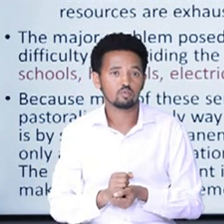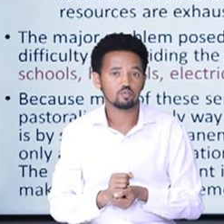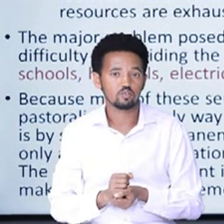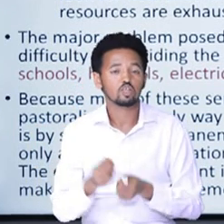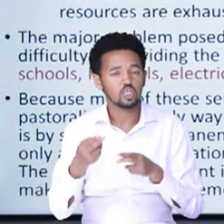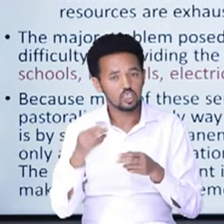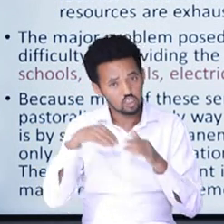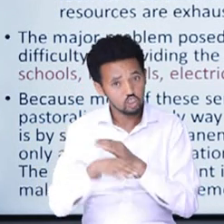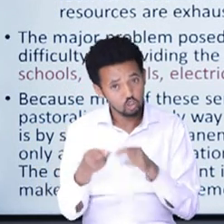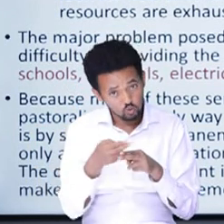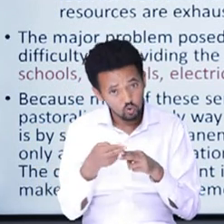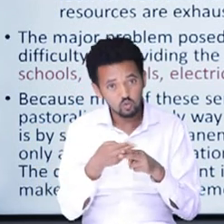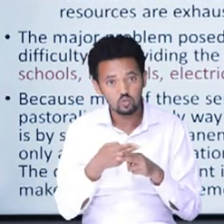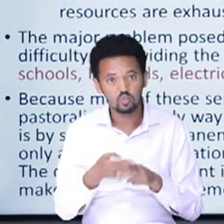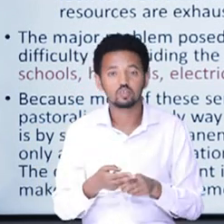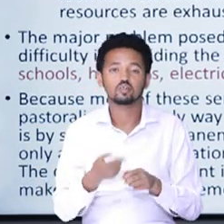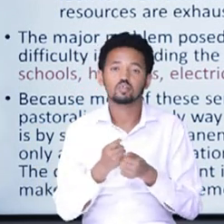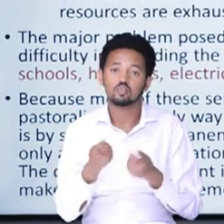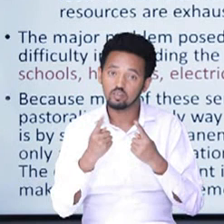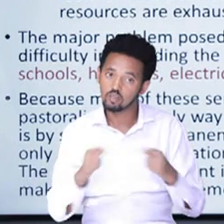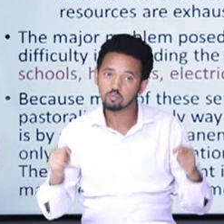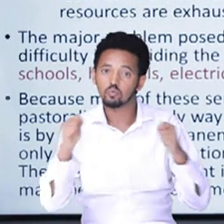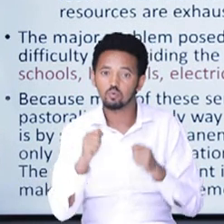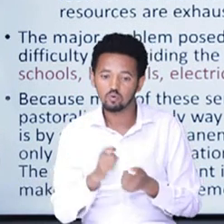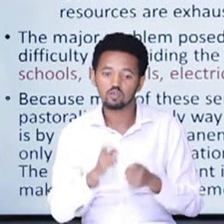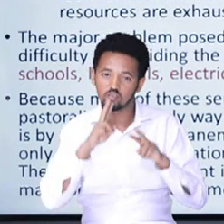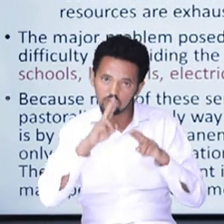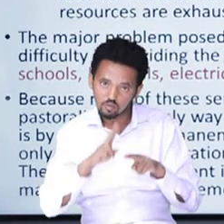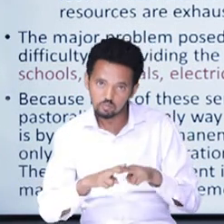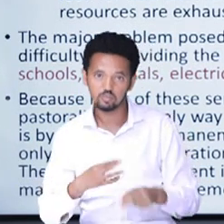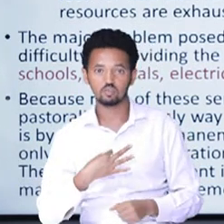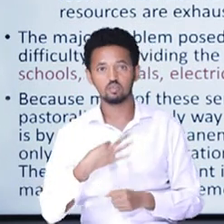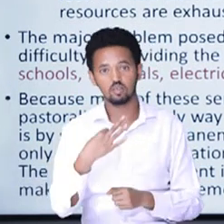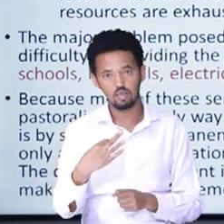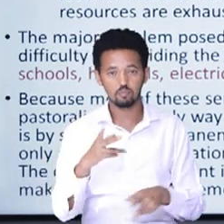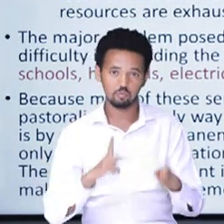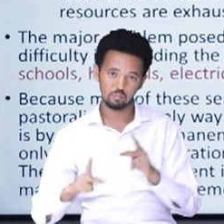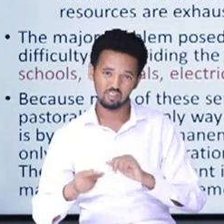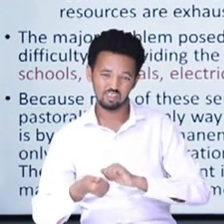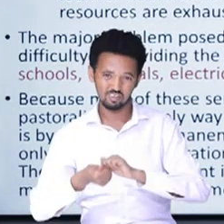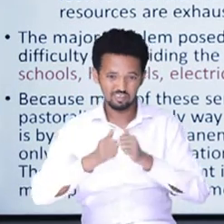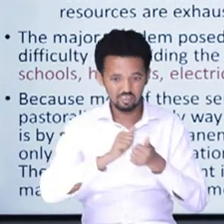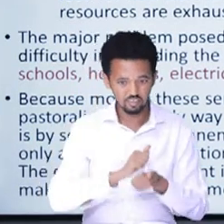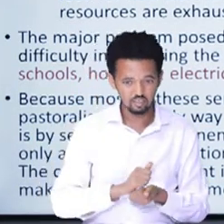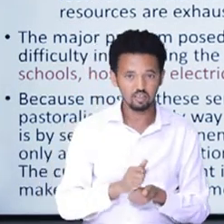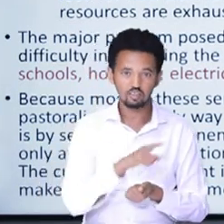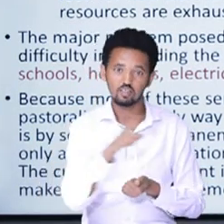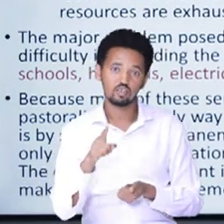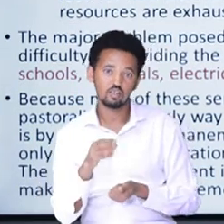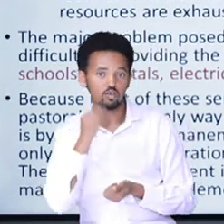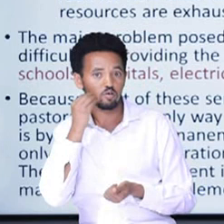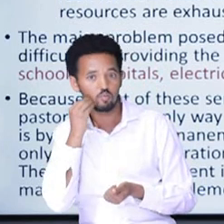In short, in the temporary settlement type, people change their